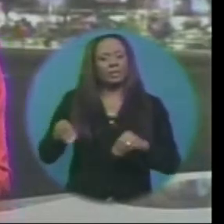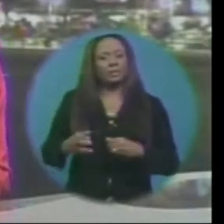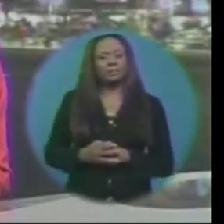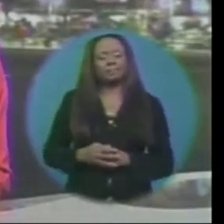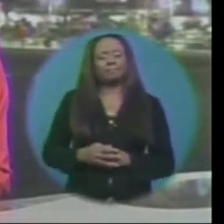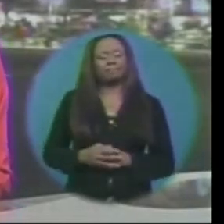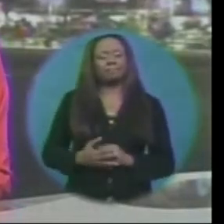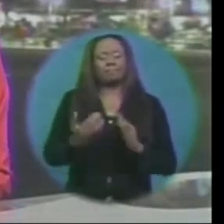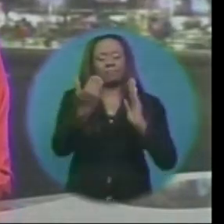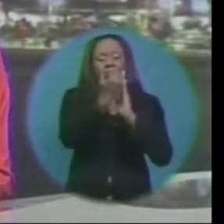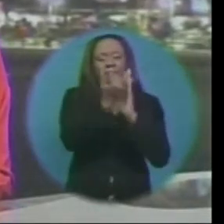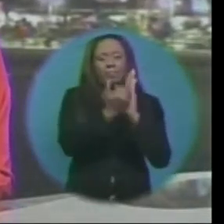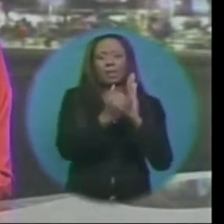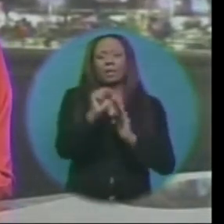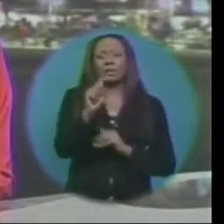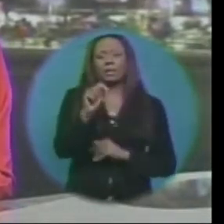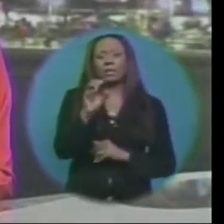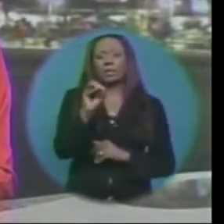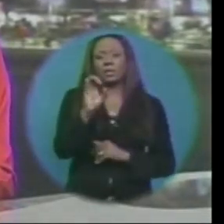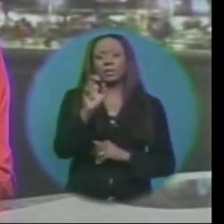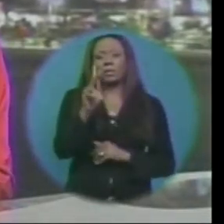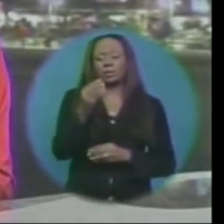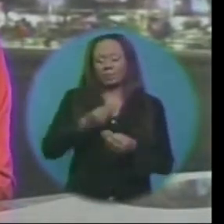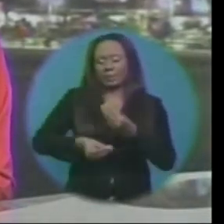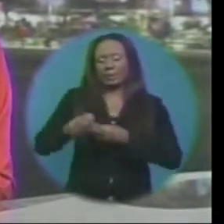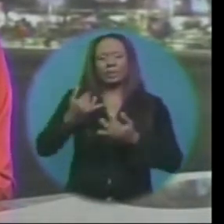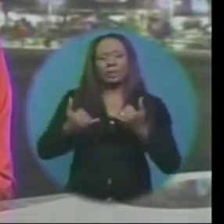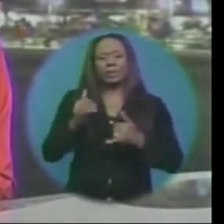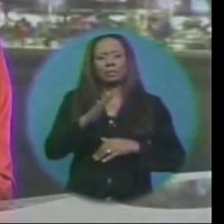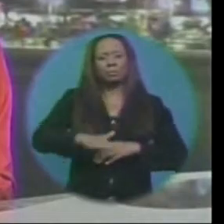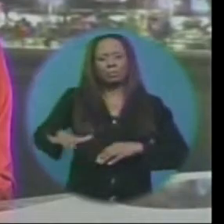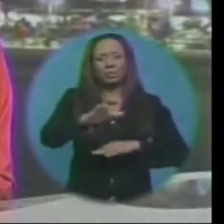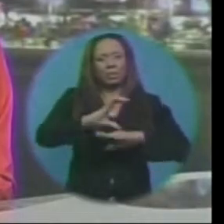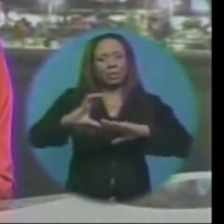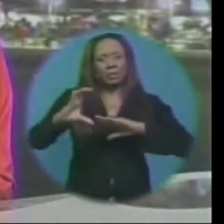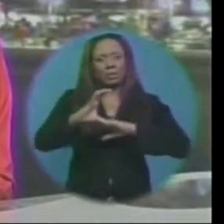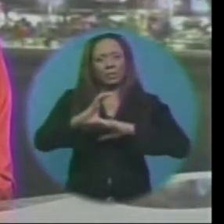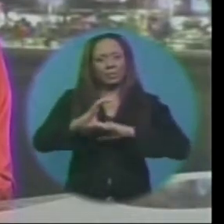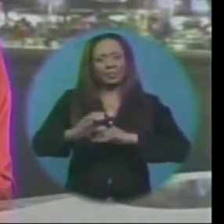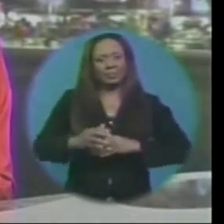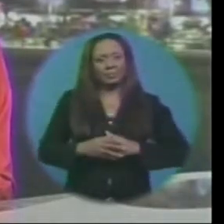let's take a look now at how stocks traded on selected exchanges across the region.